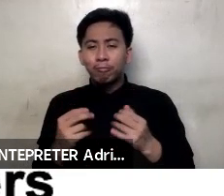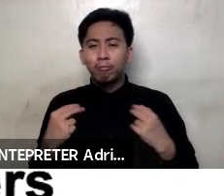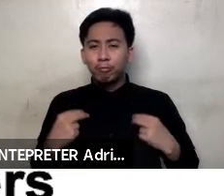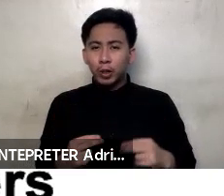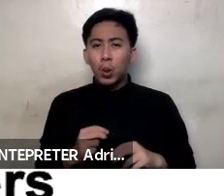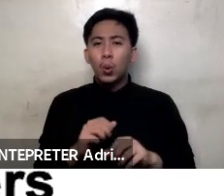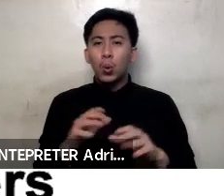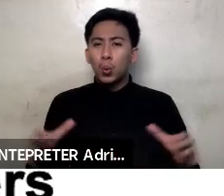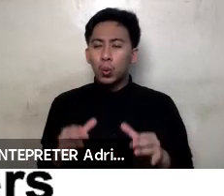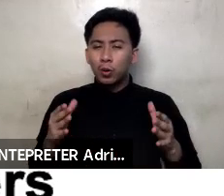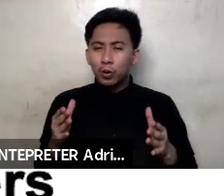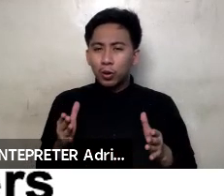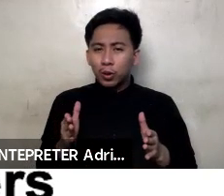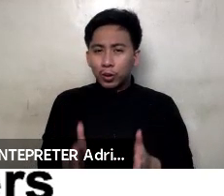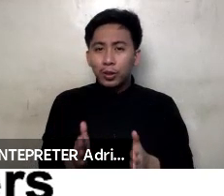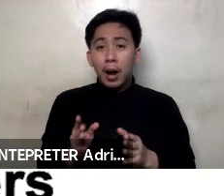the IMNAW.